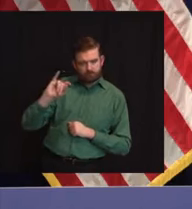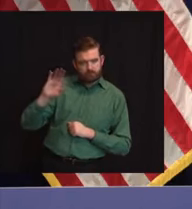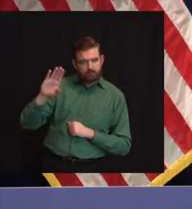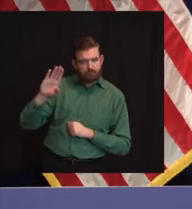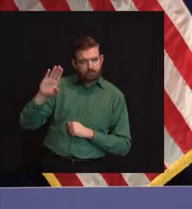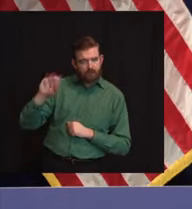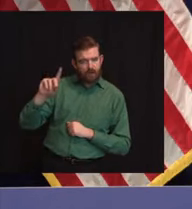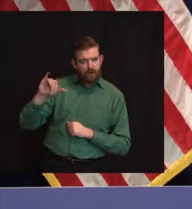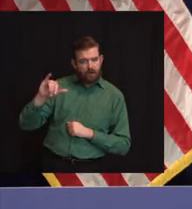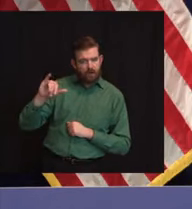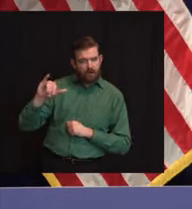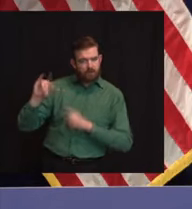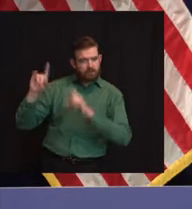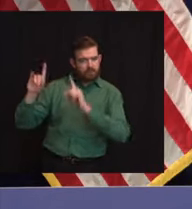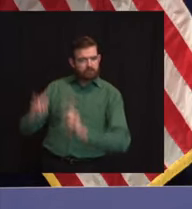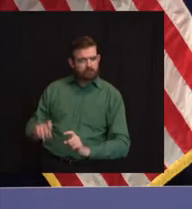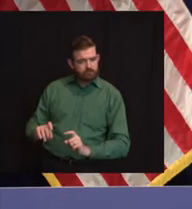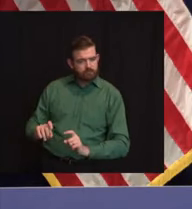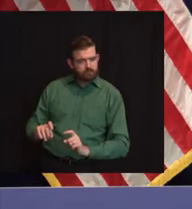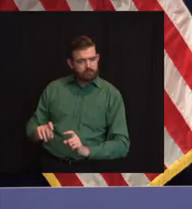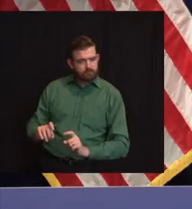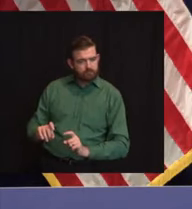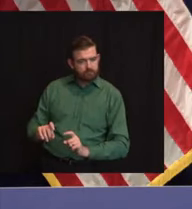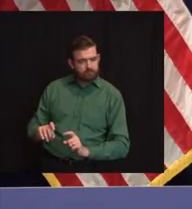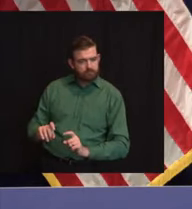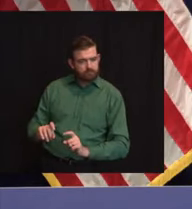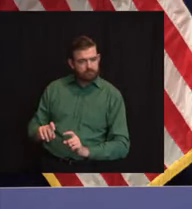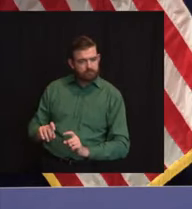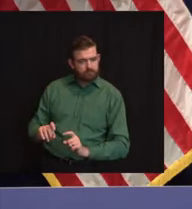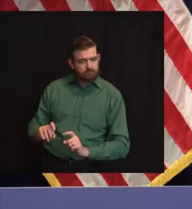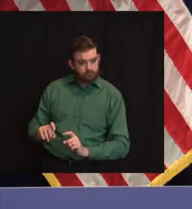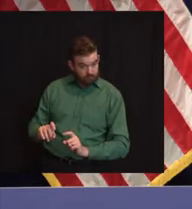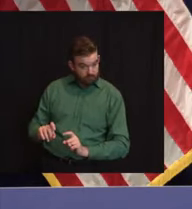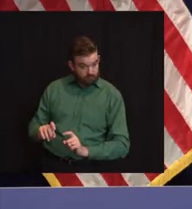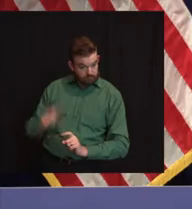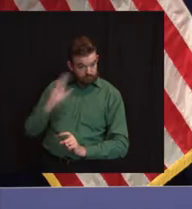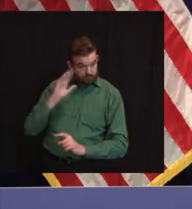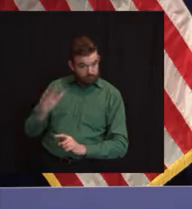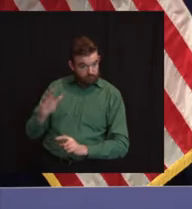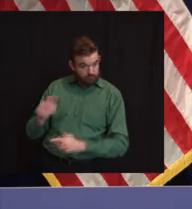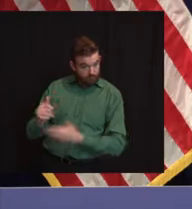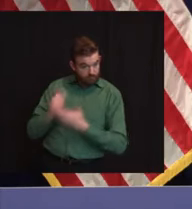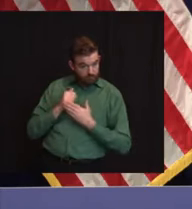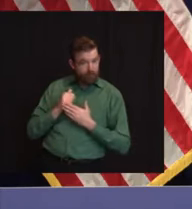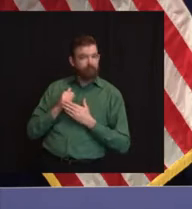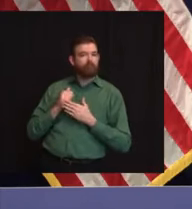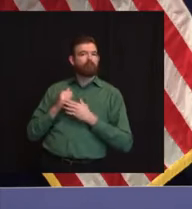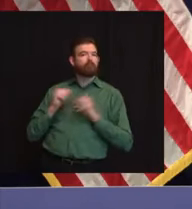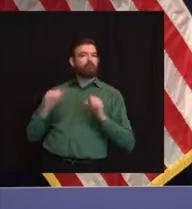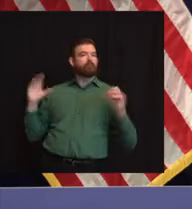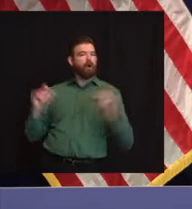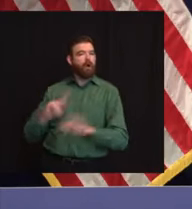testing in hospitals and that would allow for apparently non-COVID and non-urgent